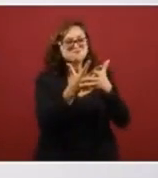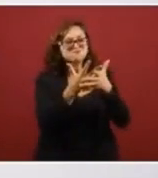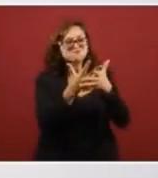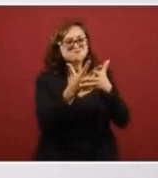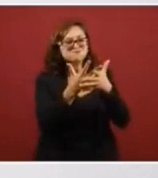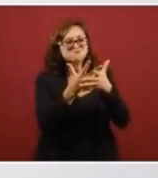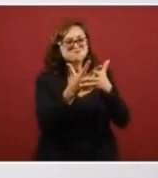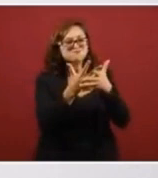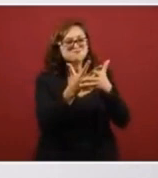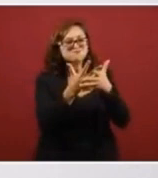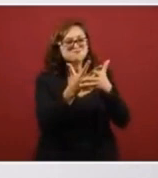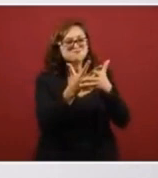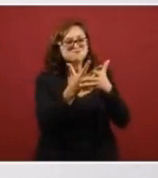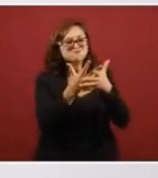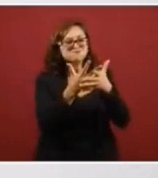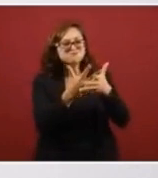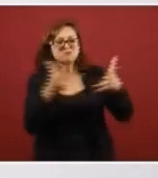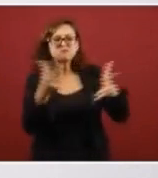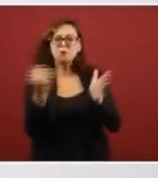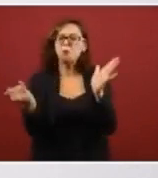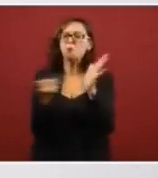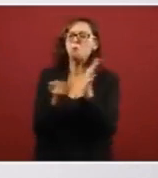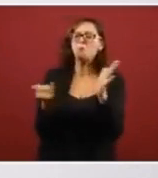large corporations